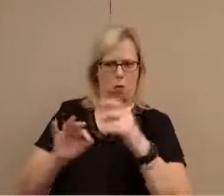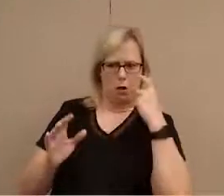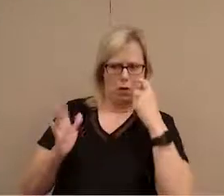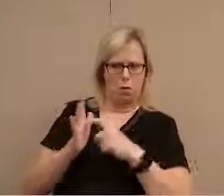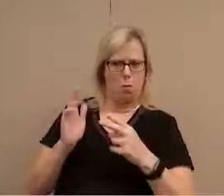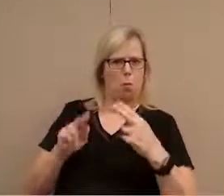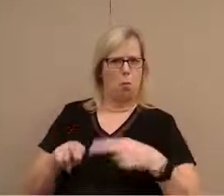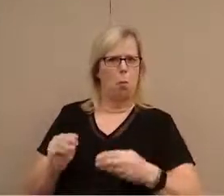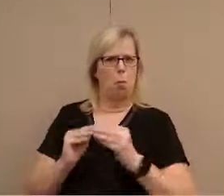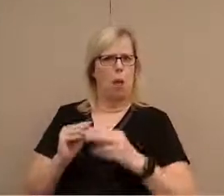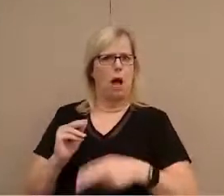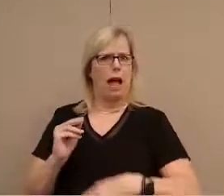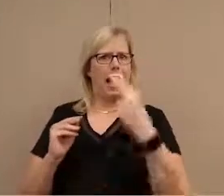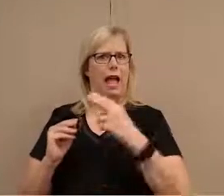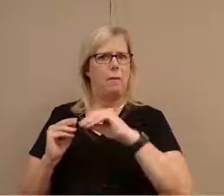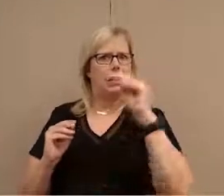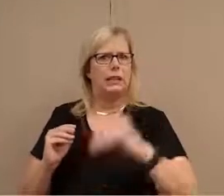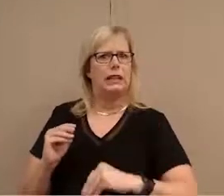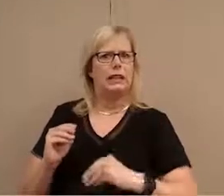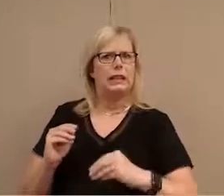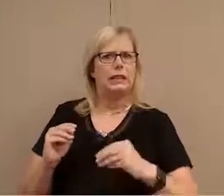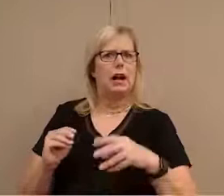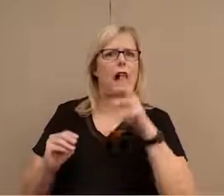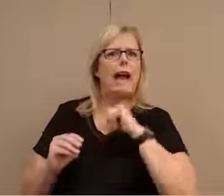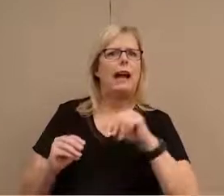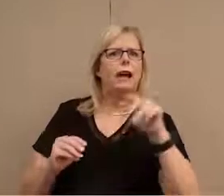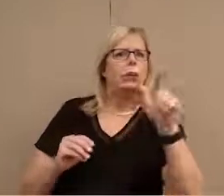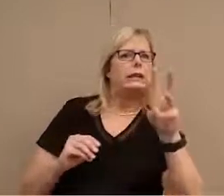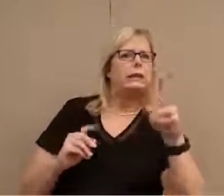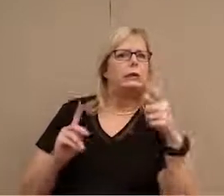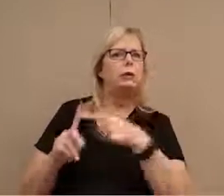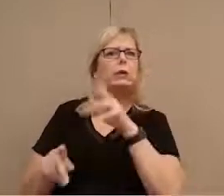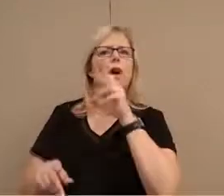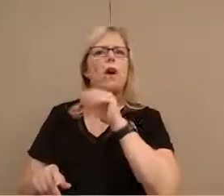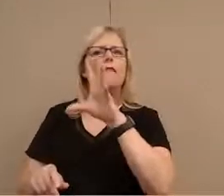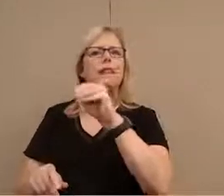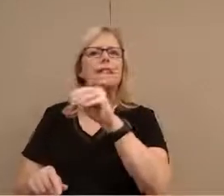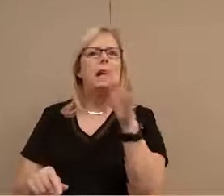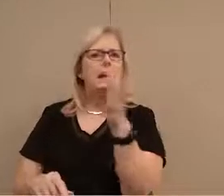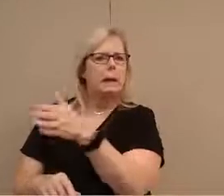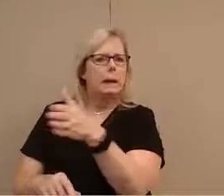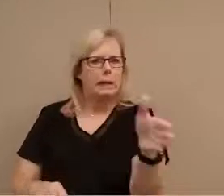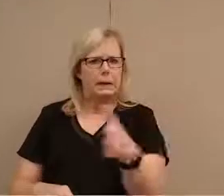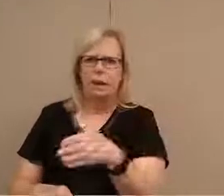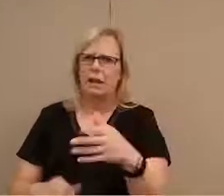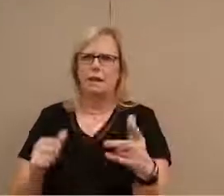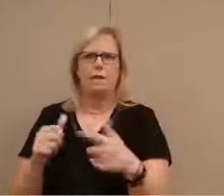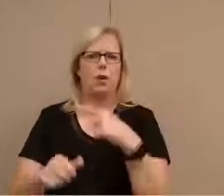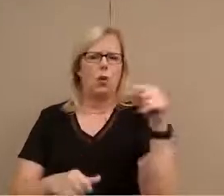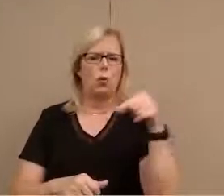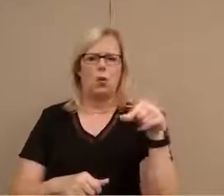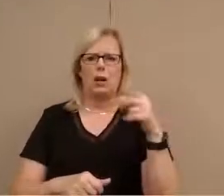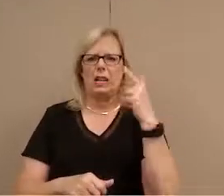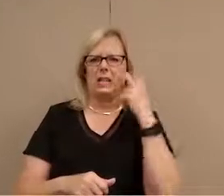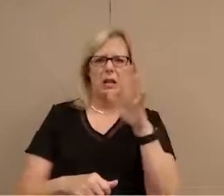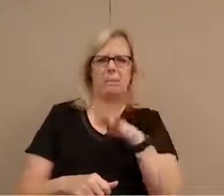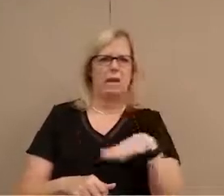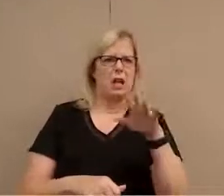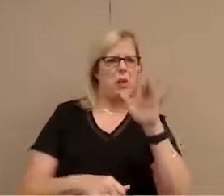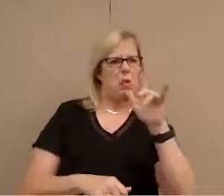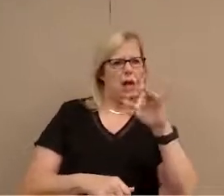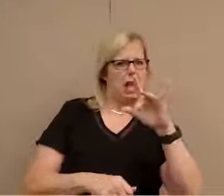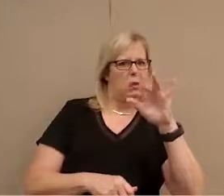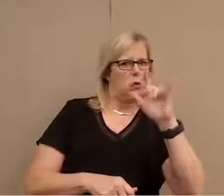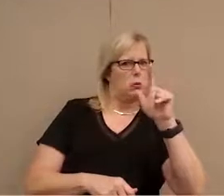higher number is between the age of 26 and 50. We're seeing the first quarters we're seeing about